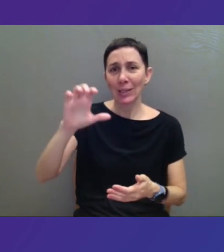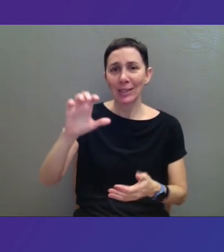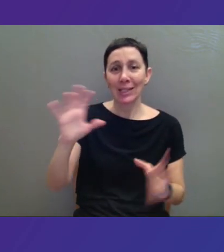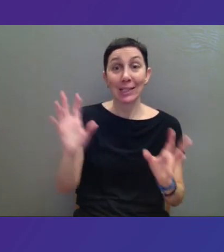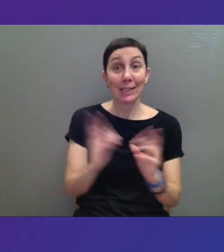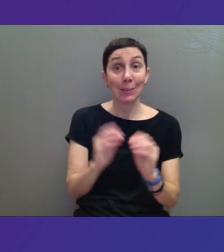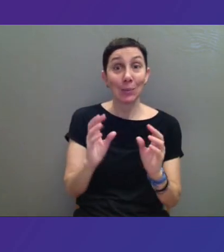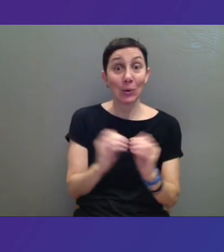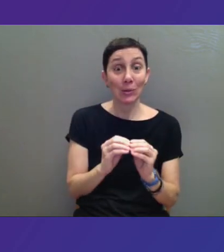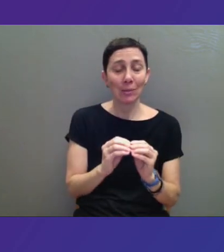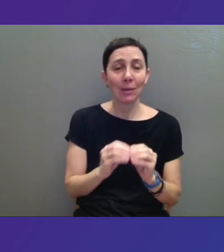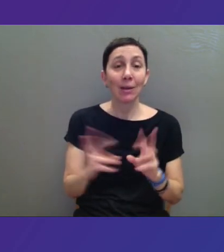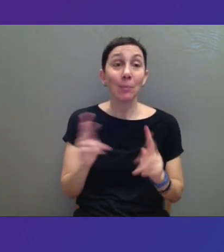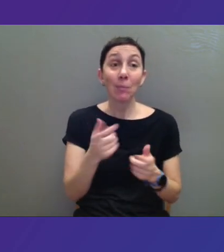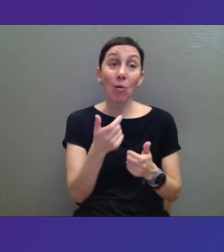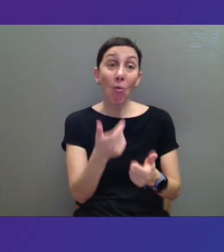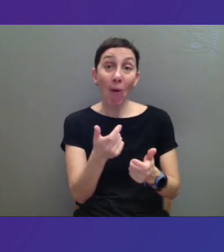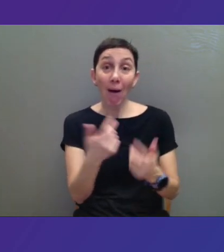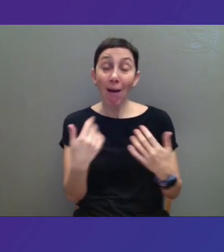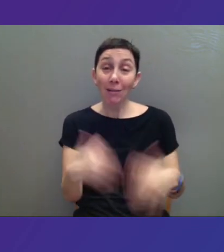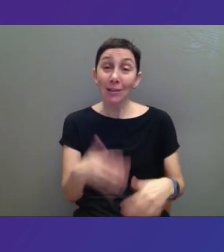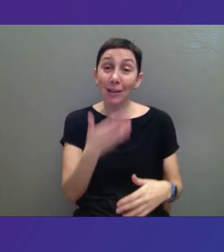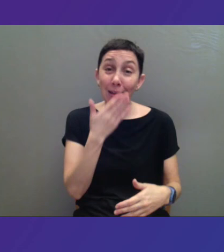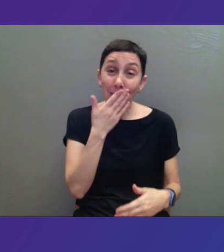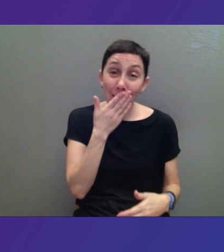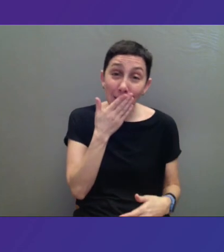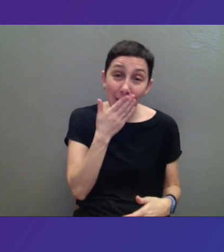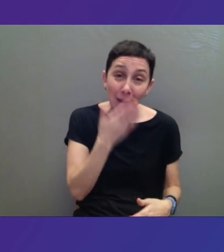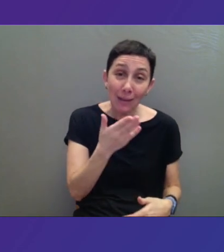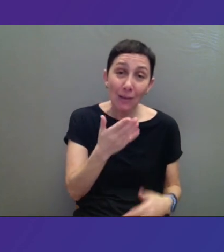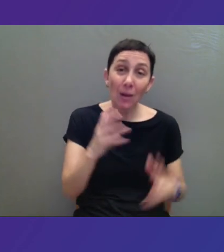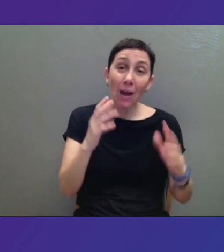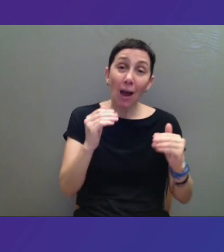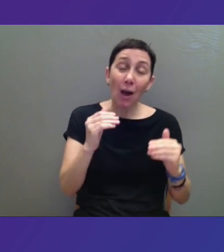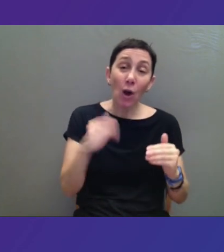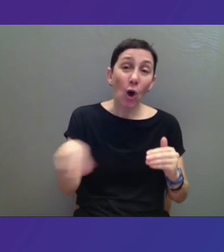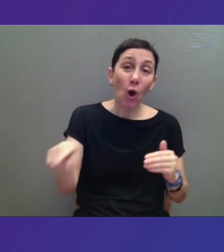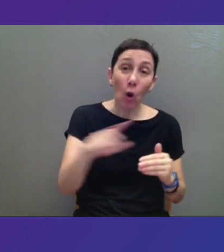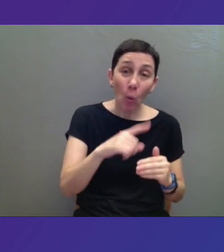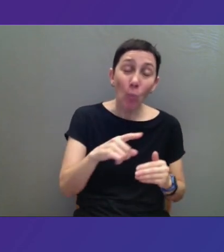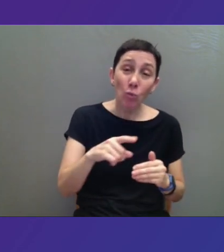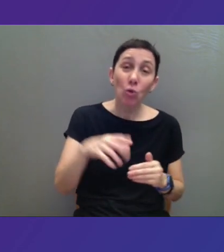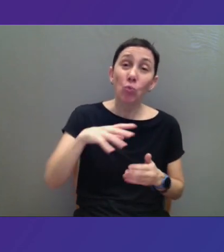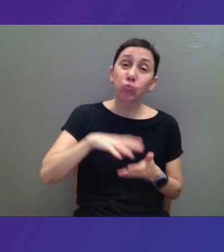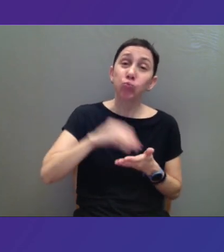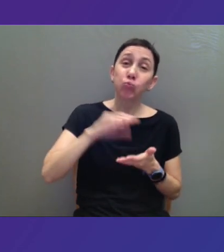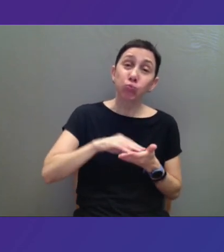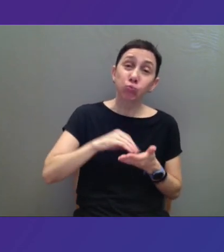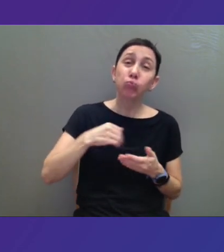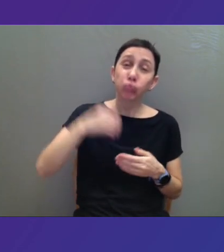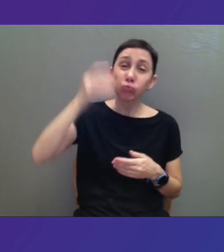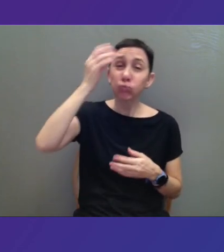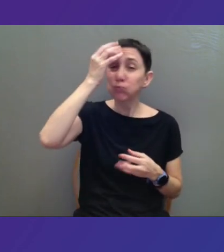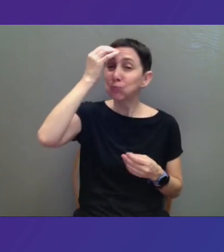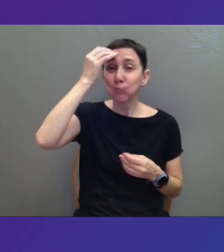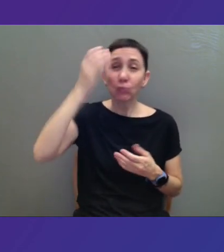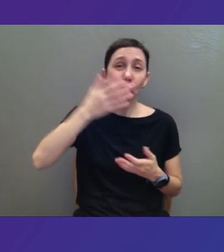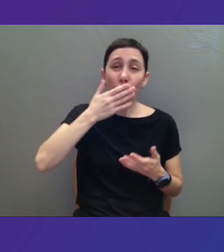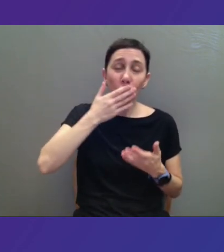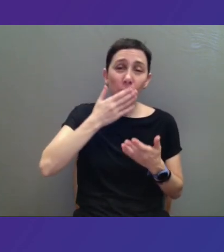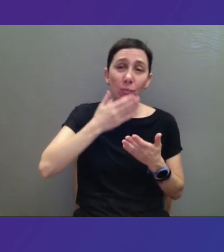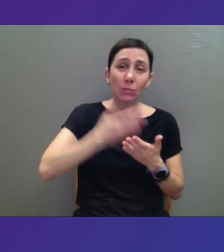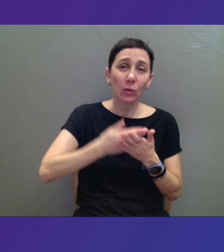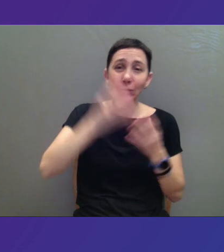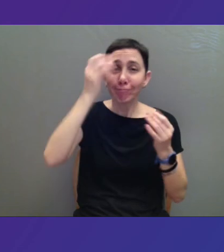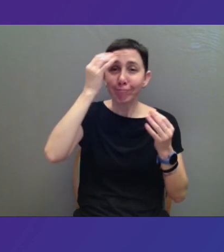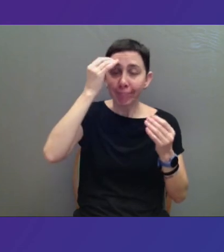our attendees, thank you so much for joining us. I hope you were able to take away some useful ideas and considerations. We invite you to